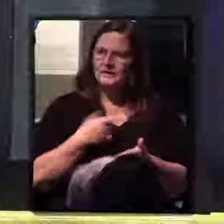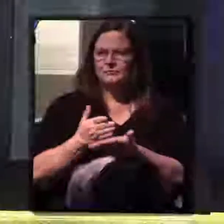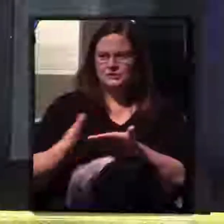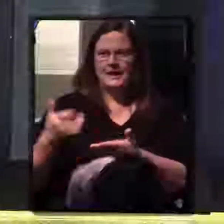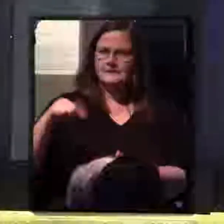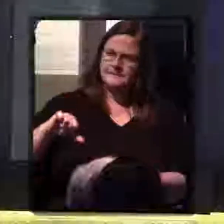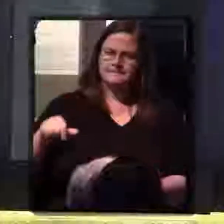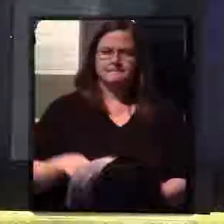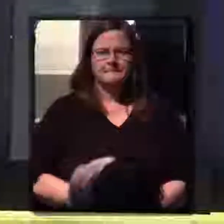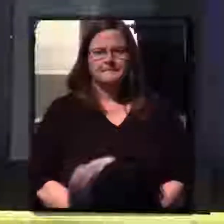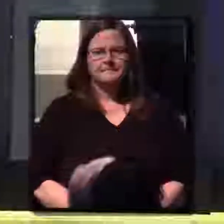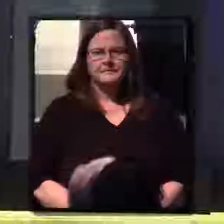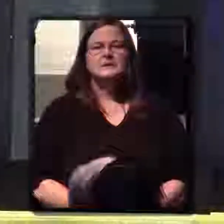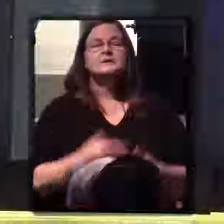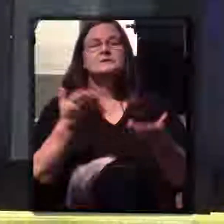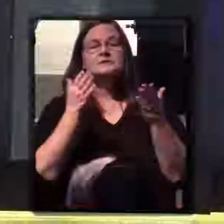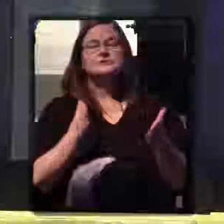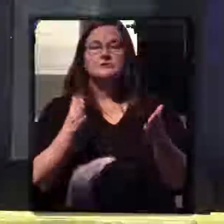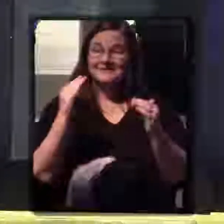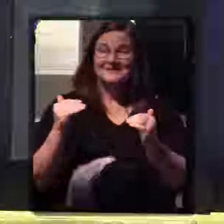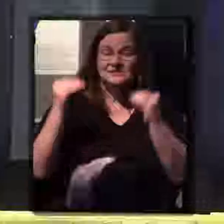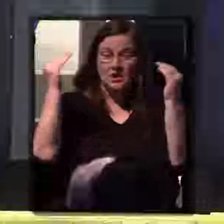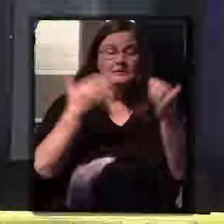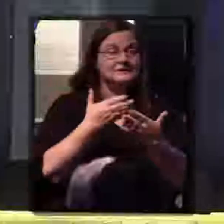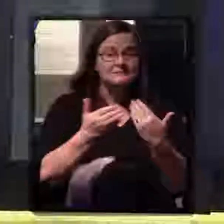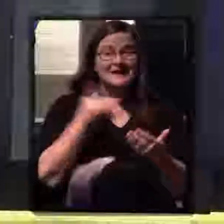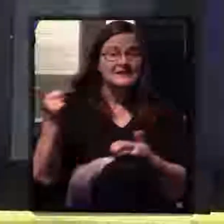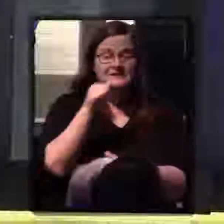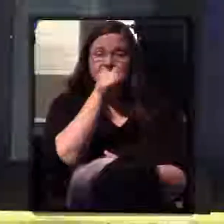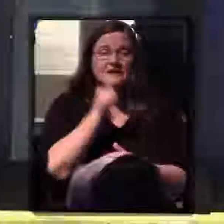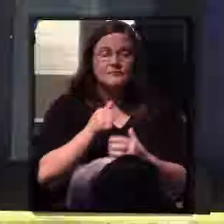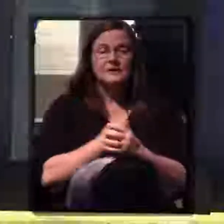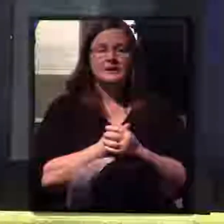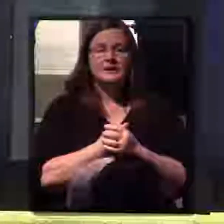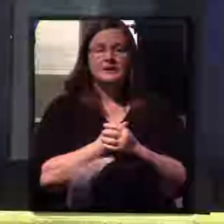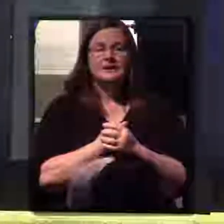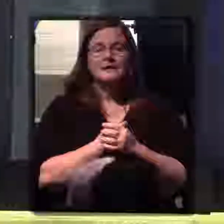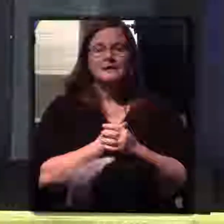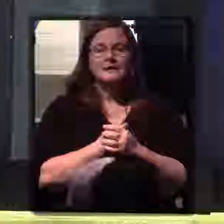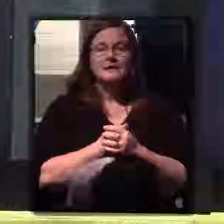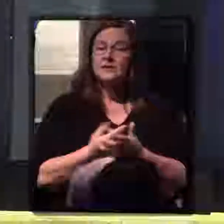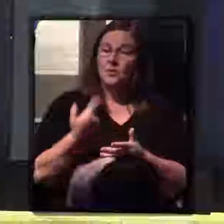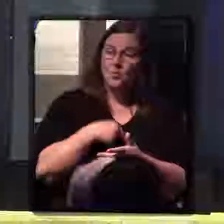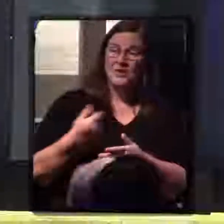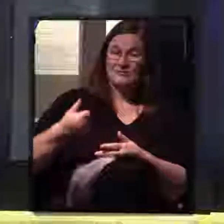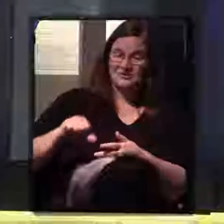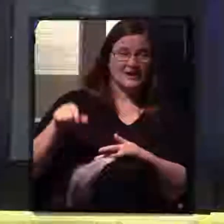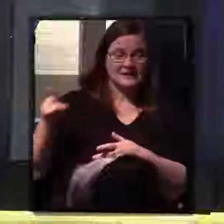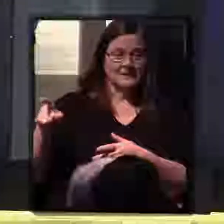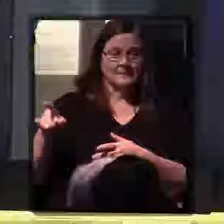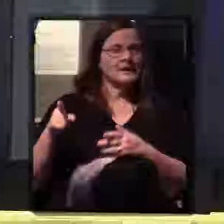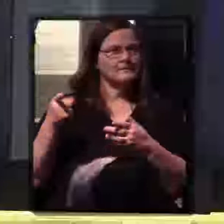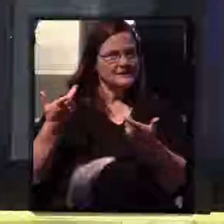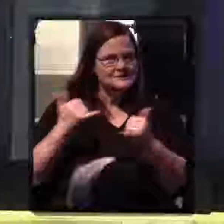the Messiah, is rejected by us. So the servant is exalted in spite of his suffering. The servant